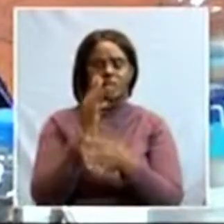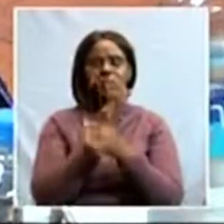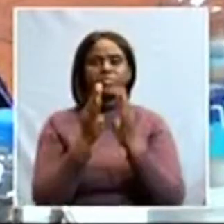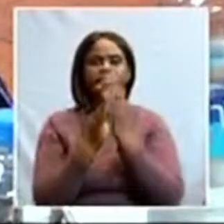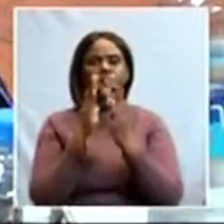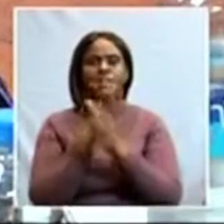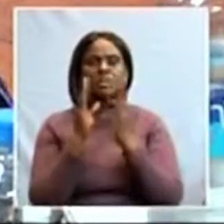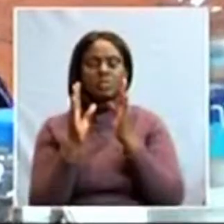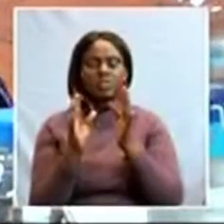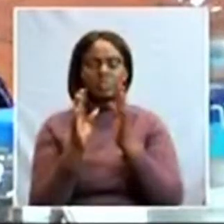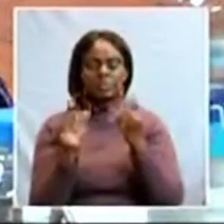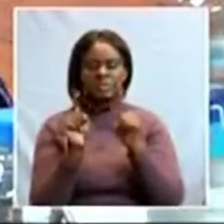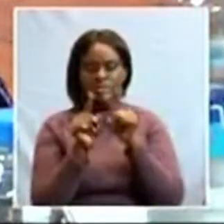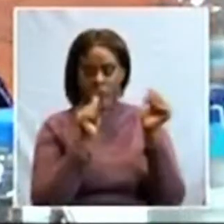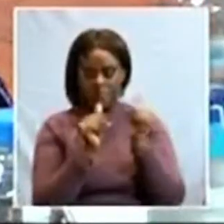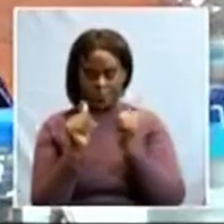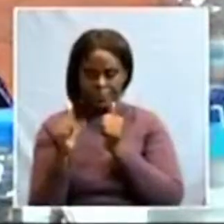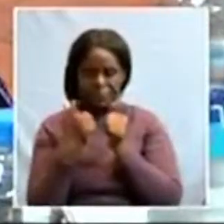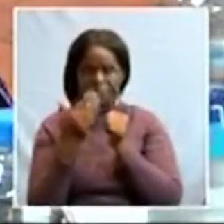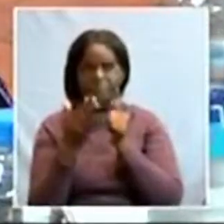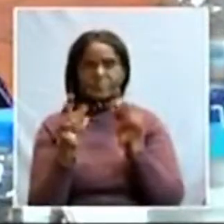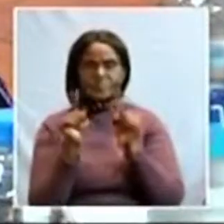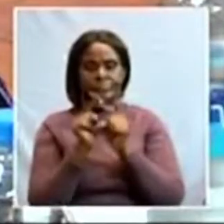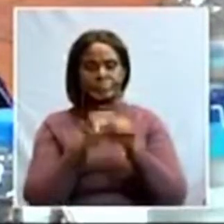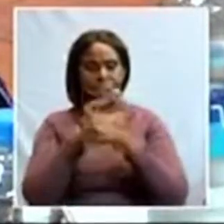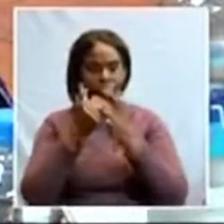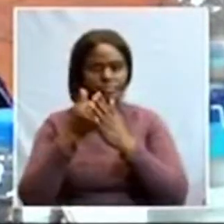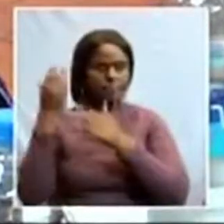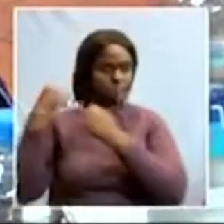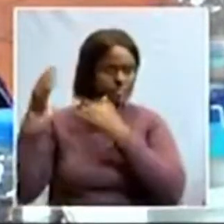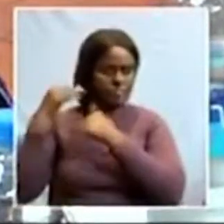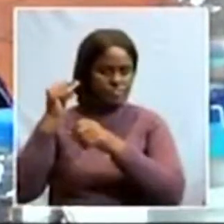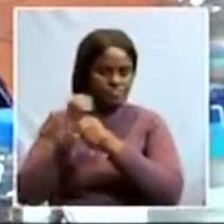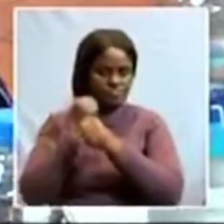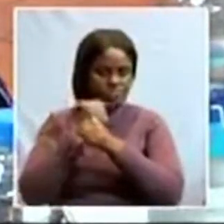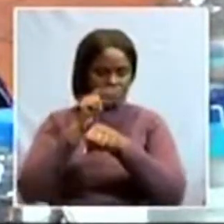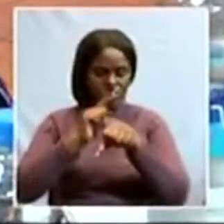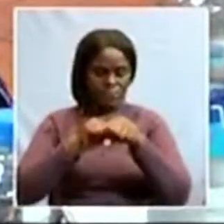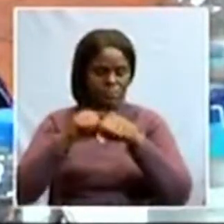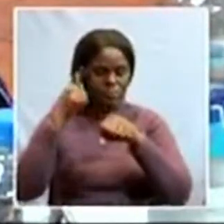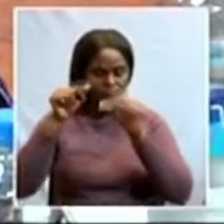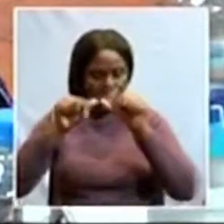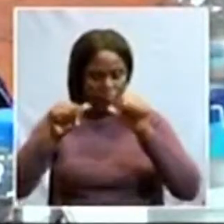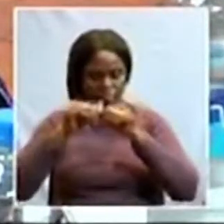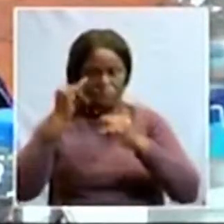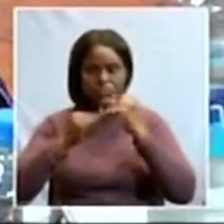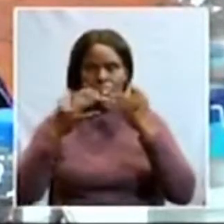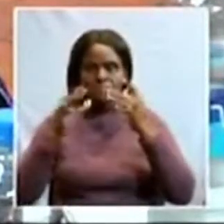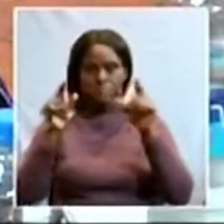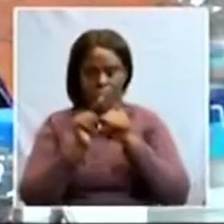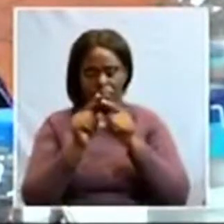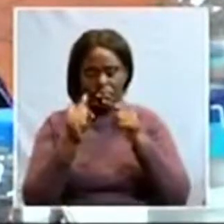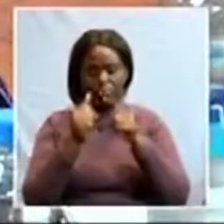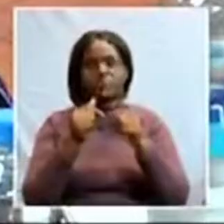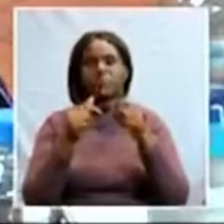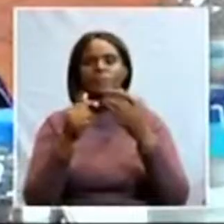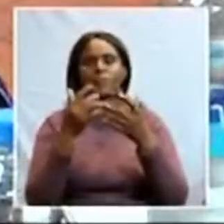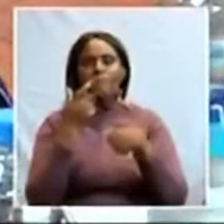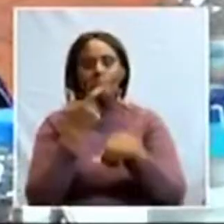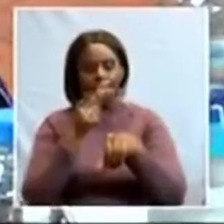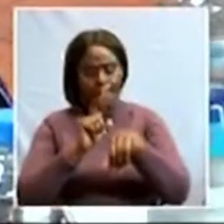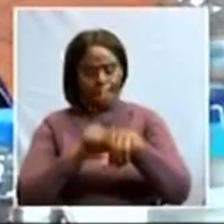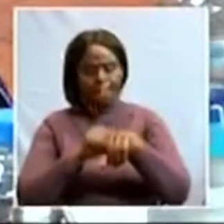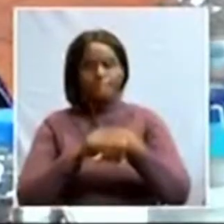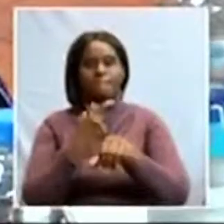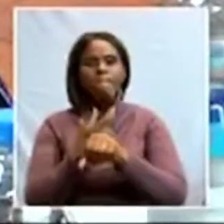contractors. Action taken, all the outstanding works at the time of audit were completed are in defect liability